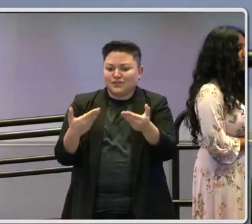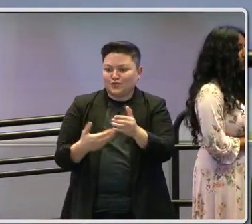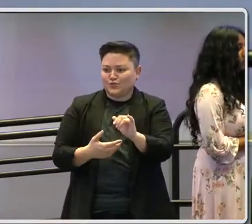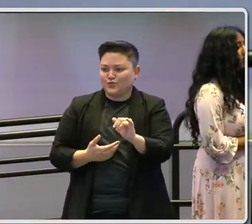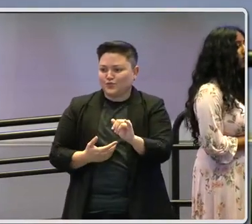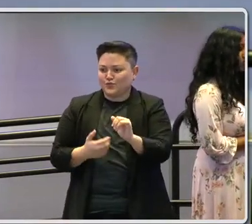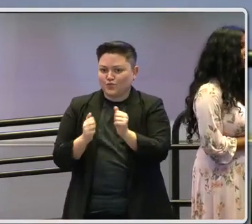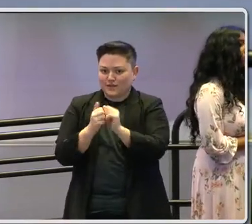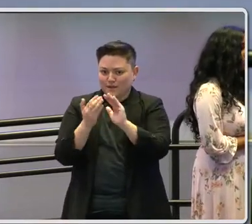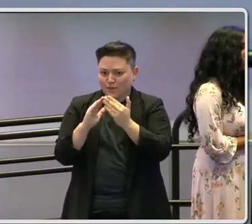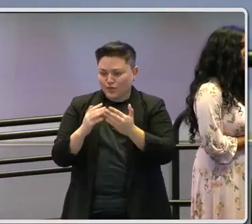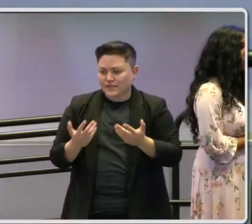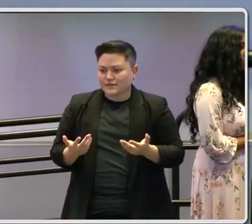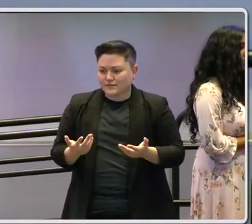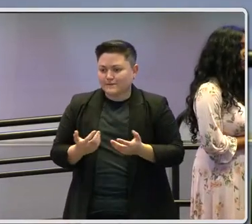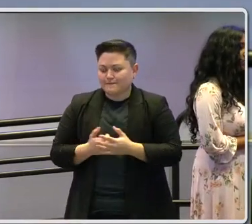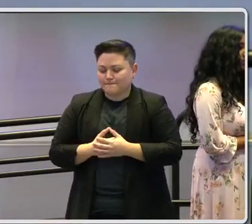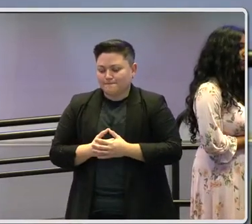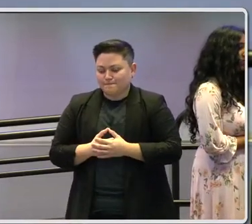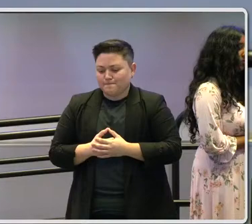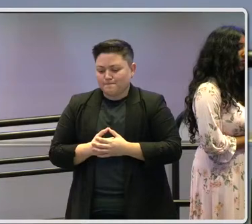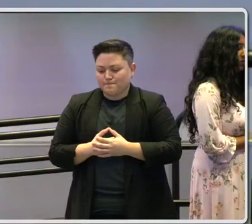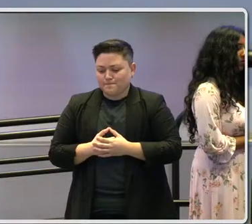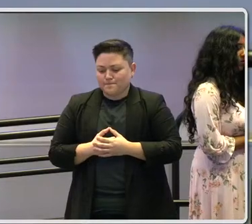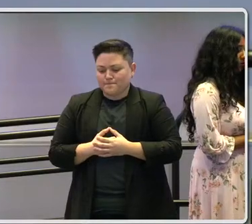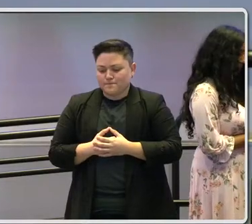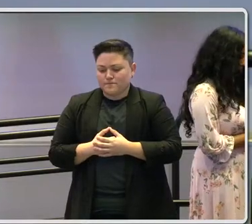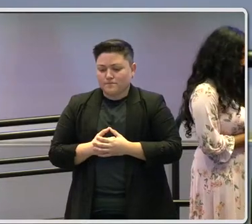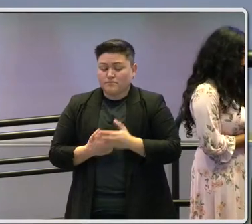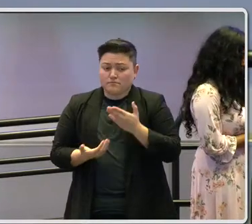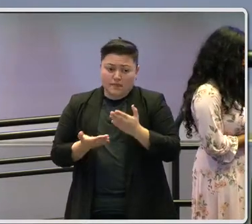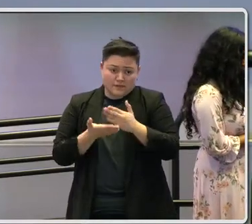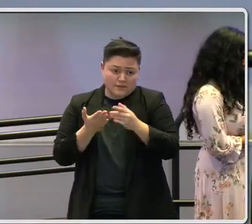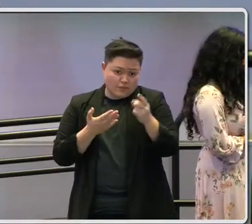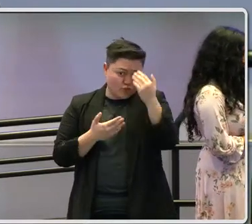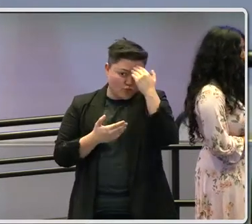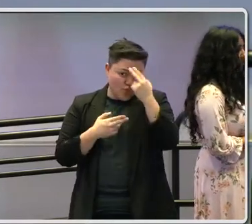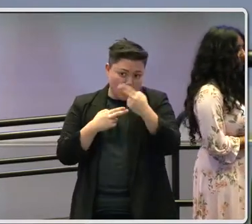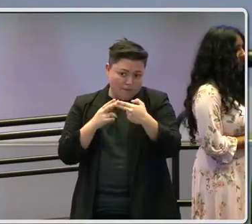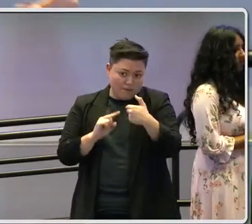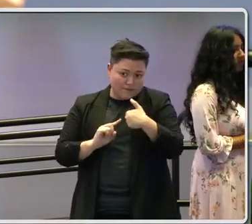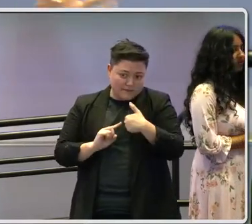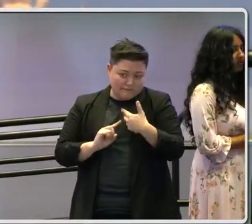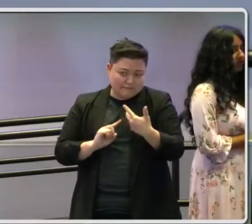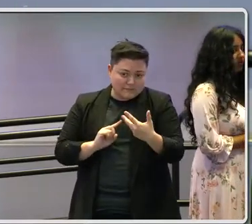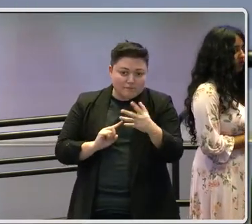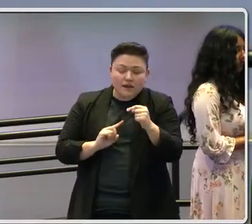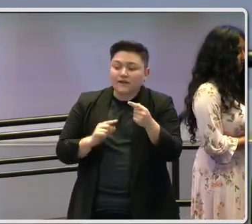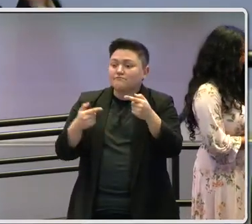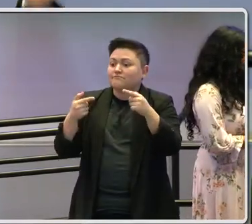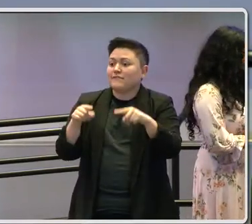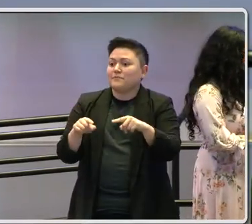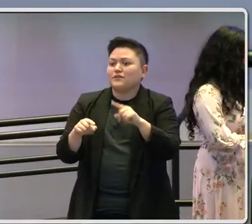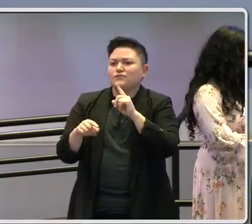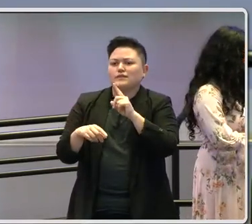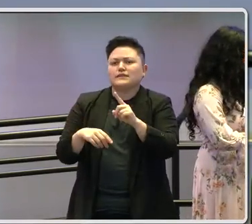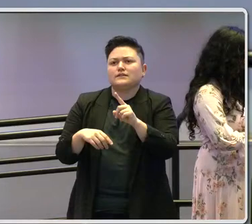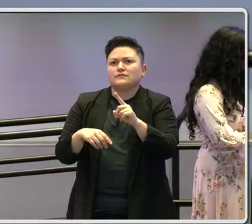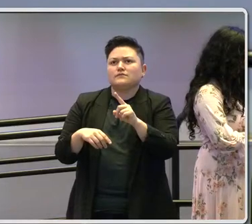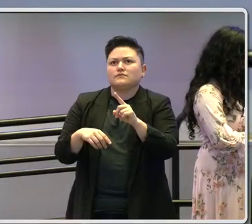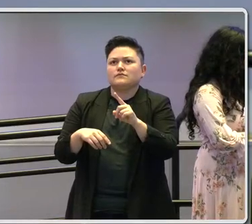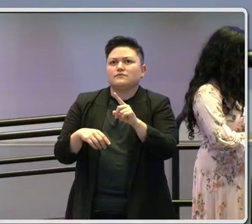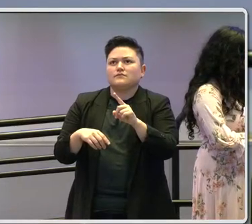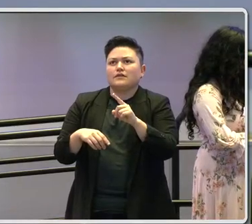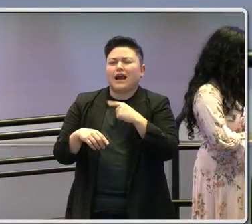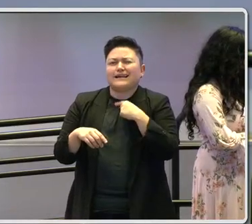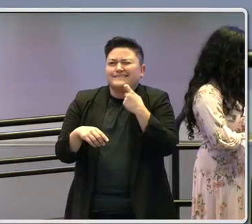as well. Some of you know this about me. But many years ago, early actually in my